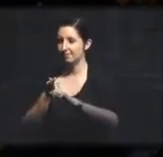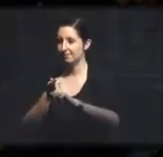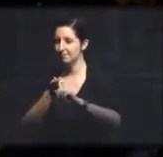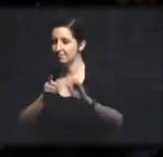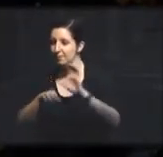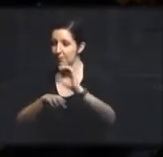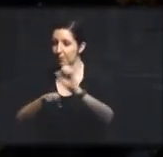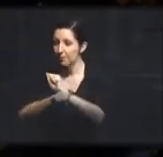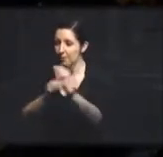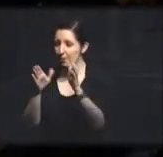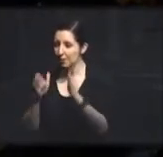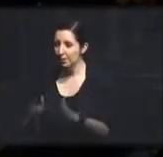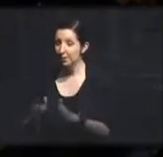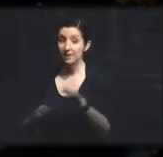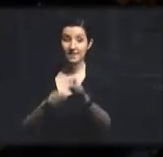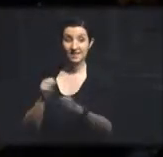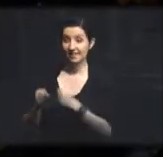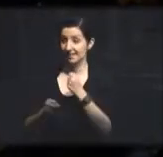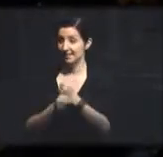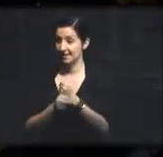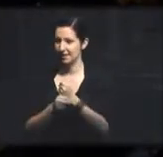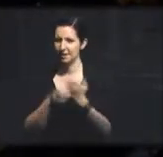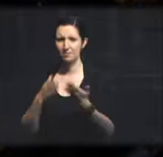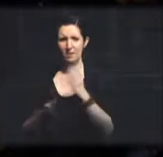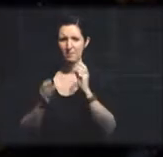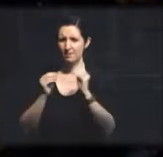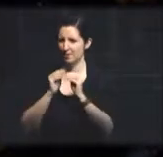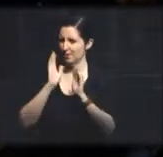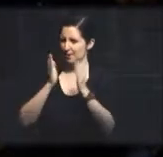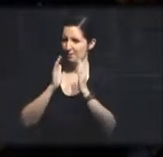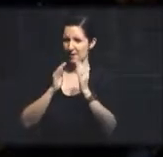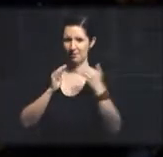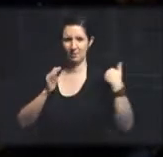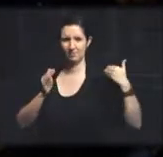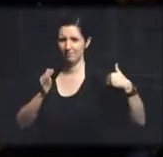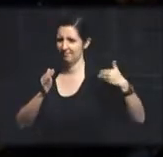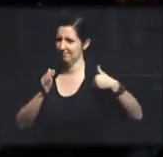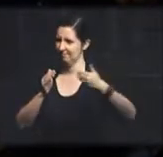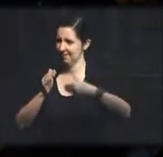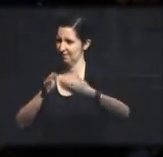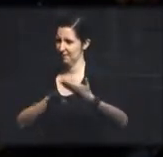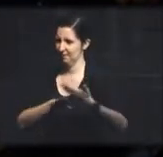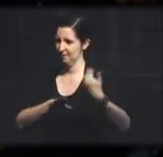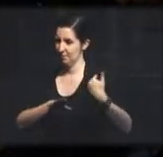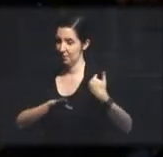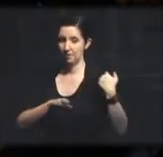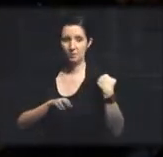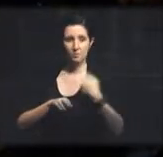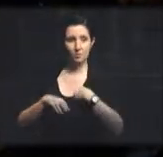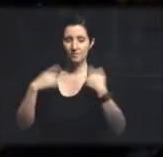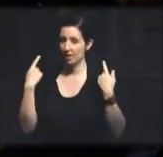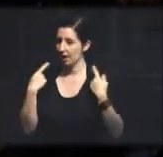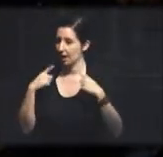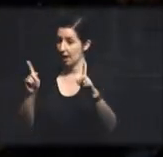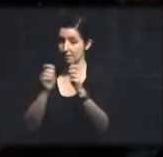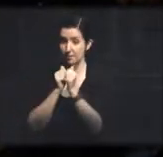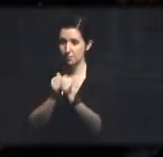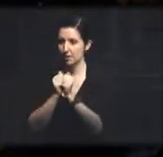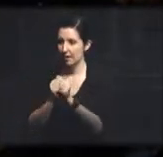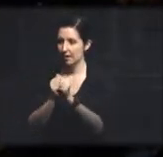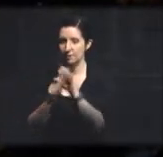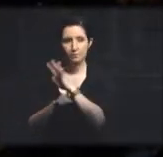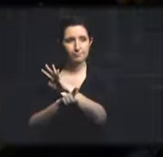this year, maybe more than any other year, I have to tell you, we've accomplished together extraordinary